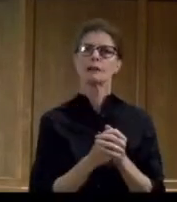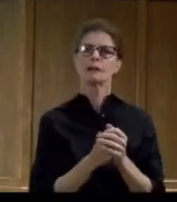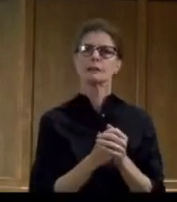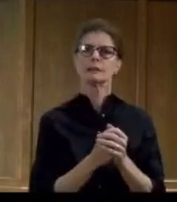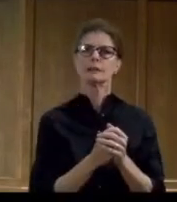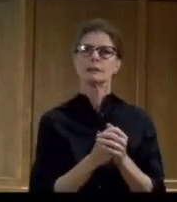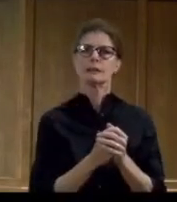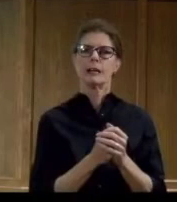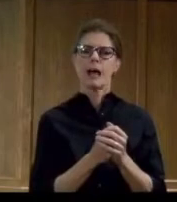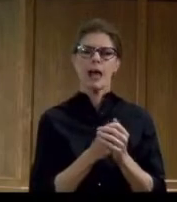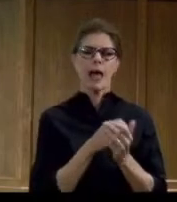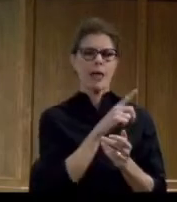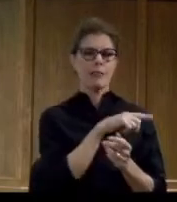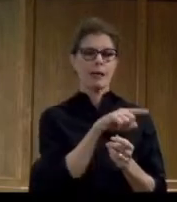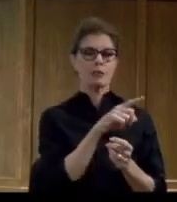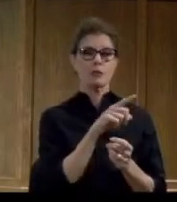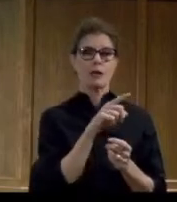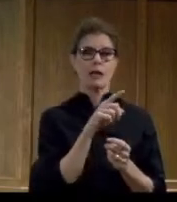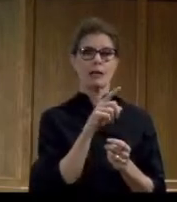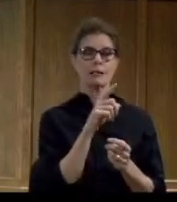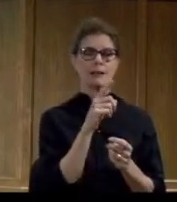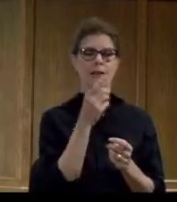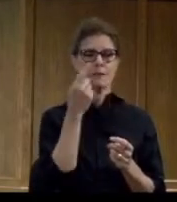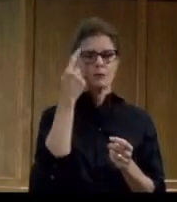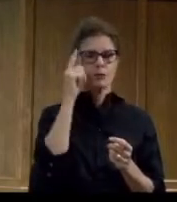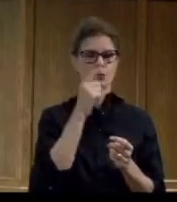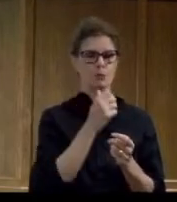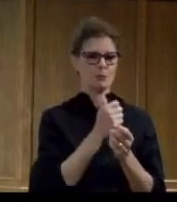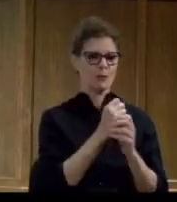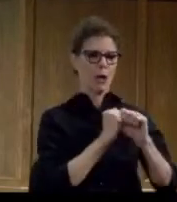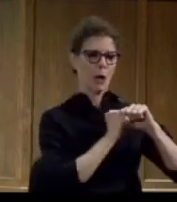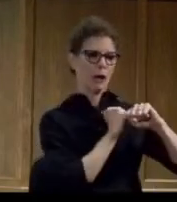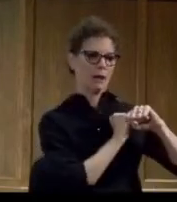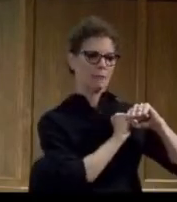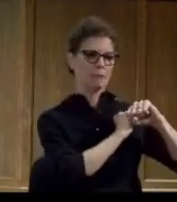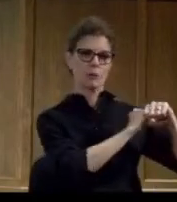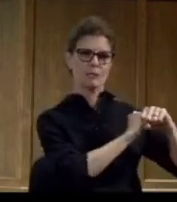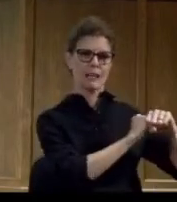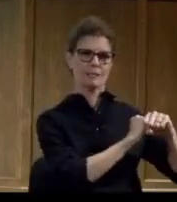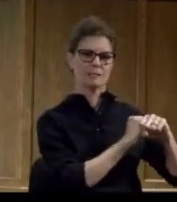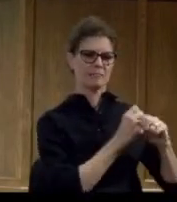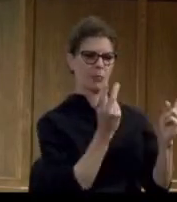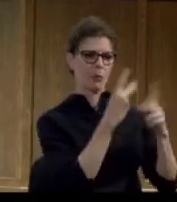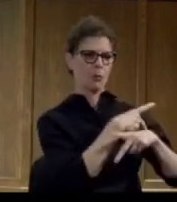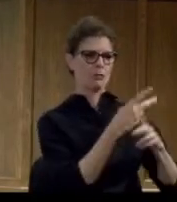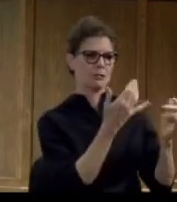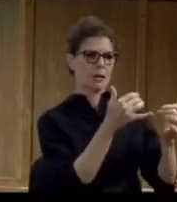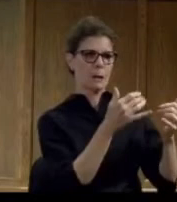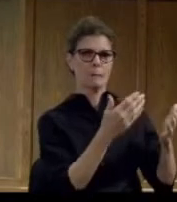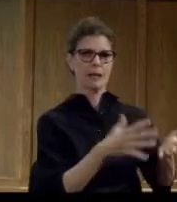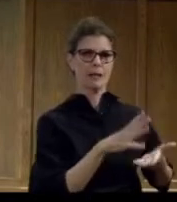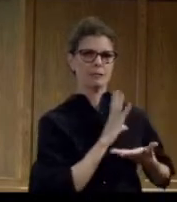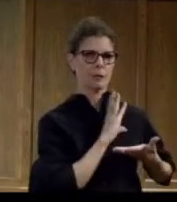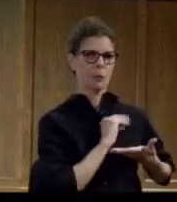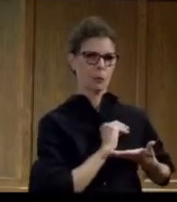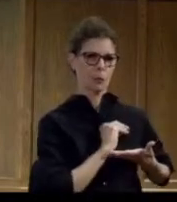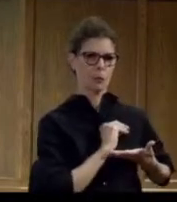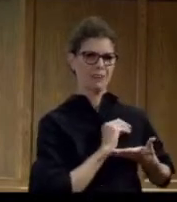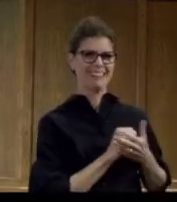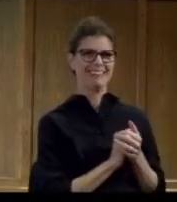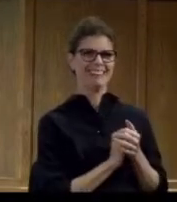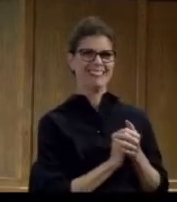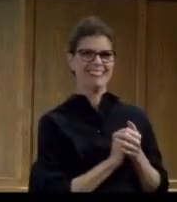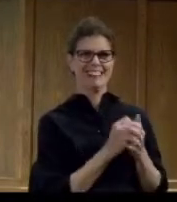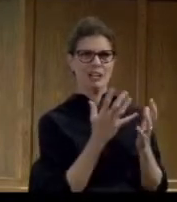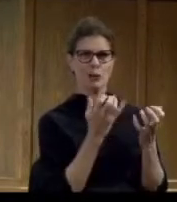of the worst players. Because no one wants to be the person that's picked last. And so they come